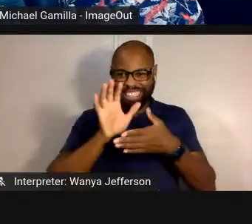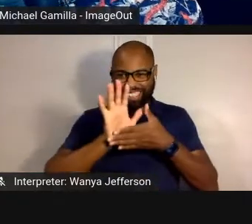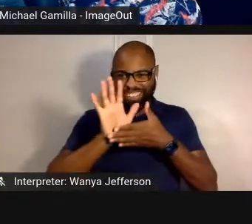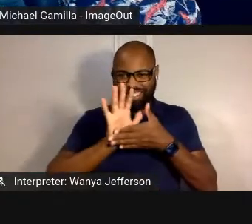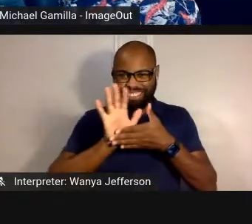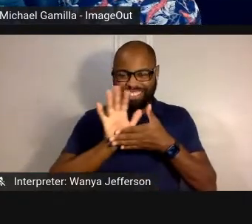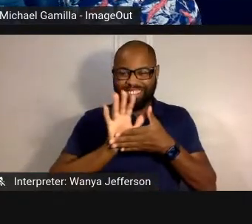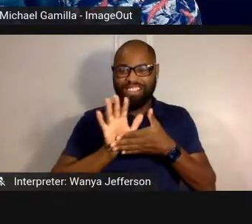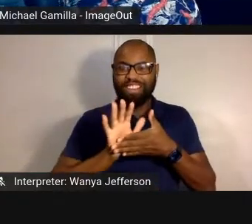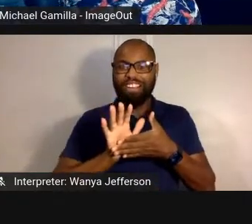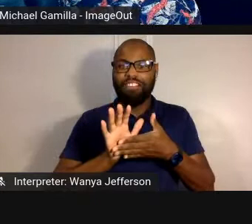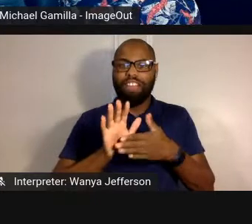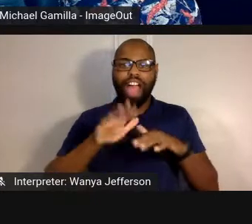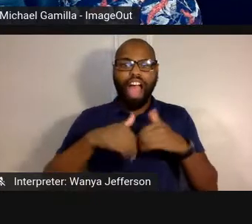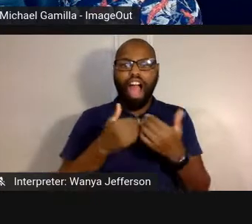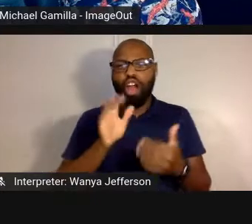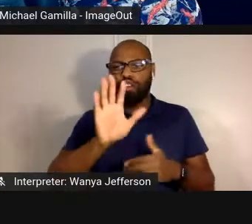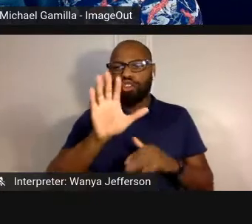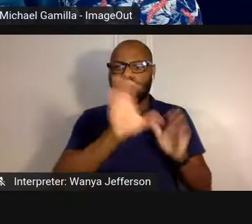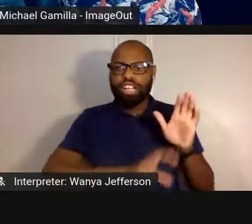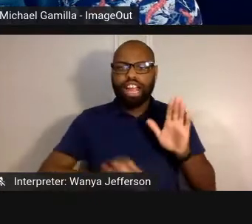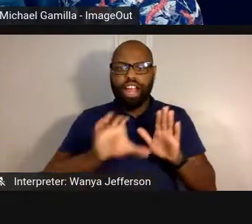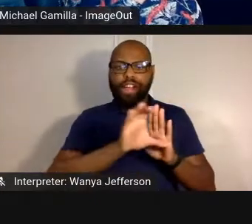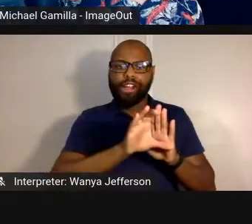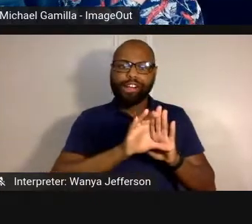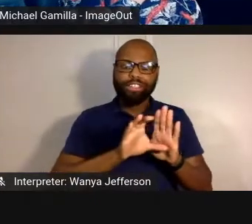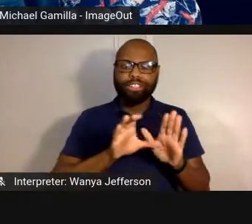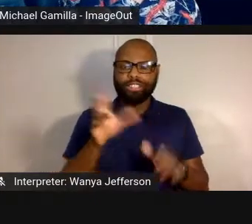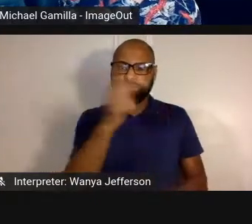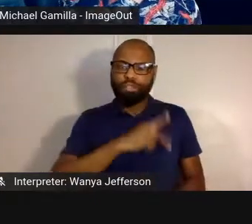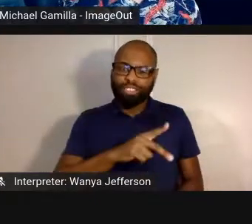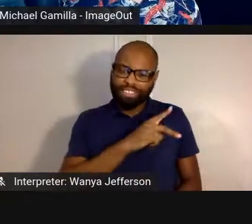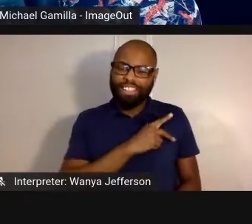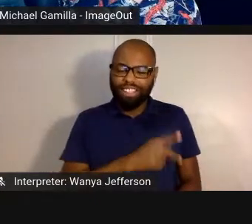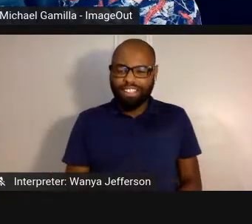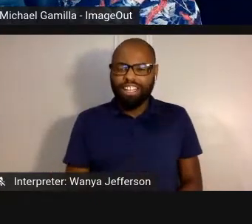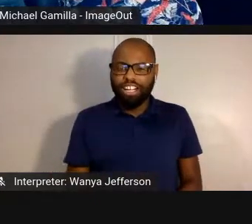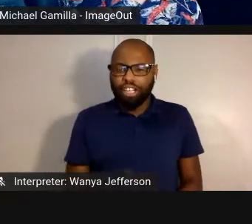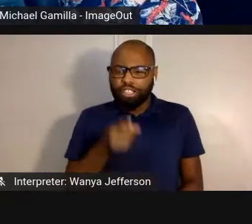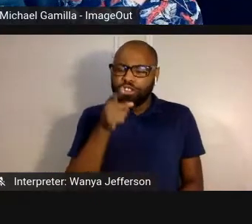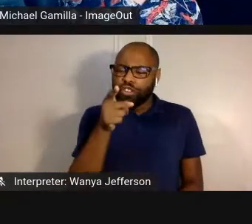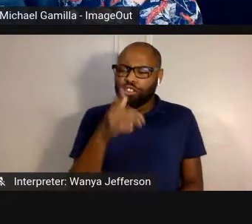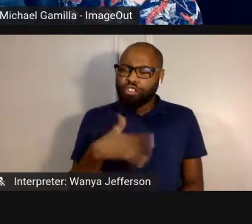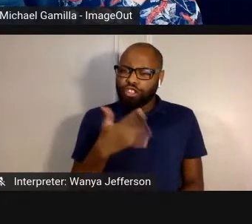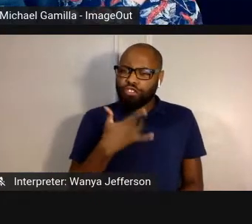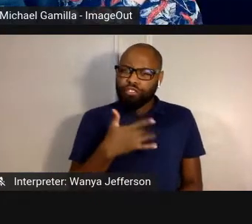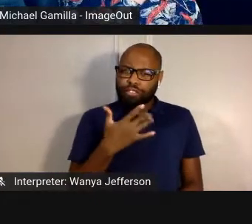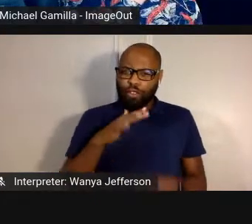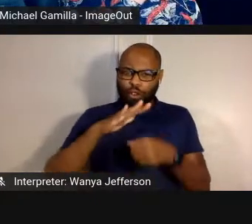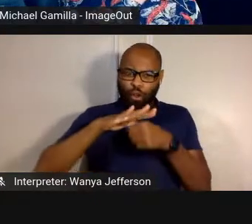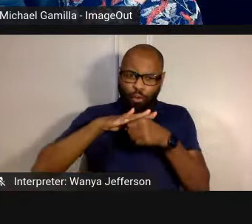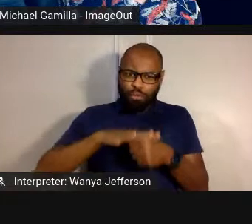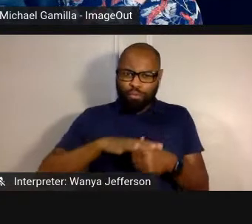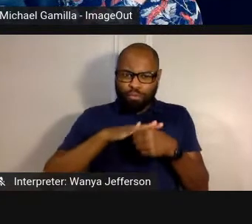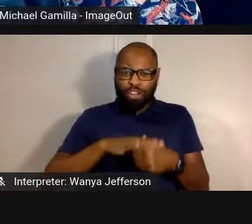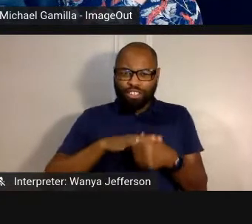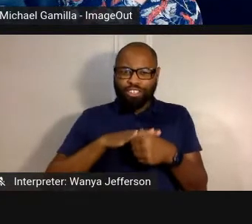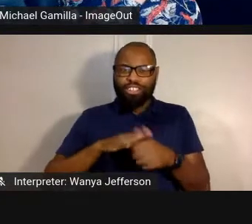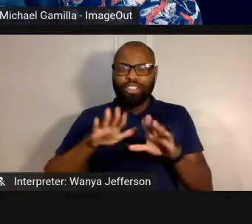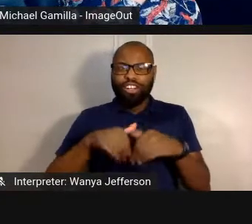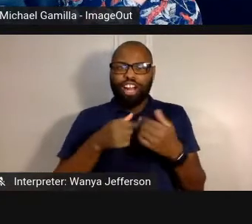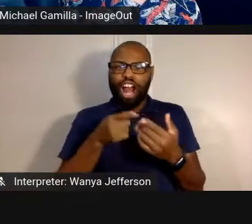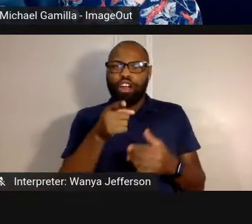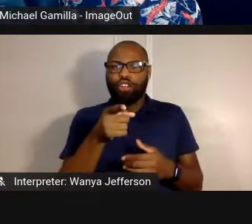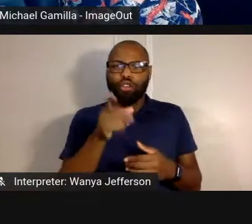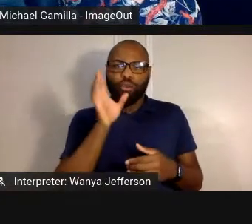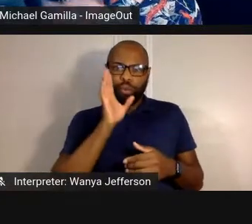your character is. So did you feel a little bit of pressure in how you would be portraying